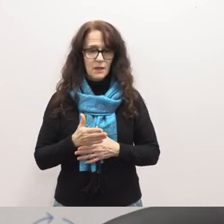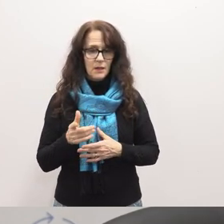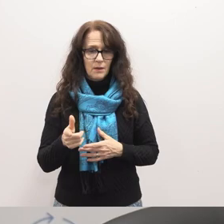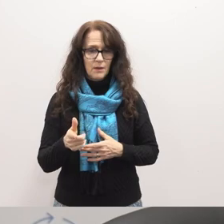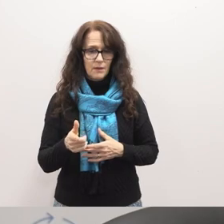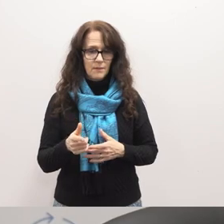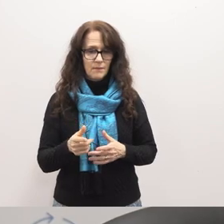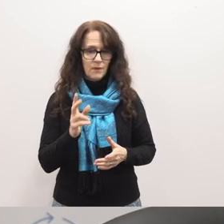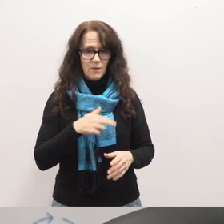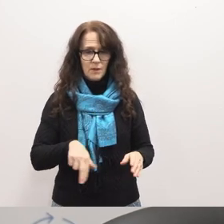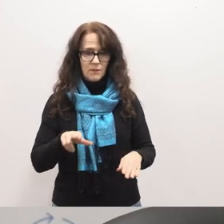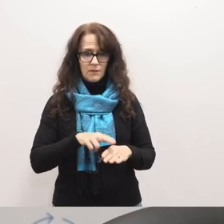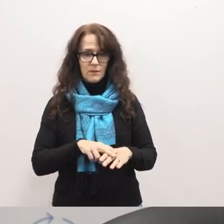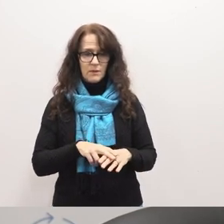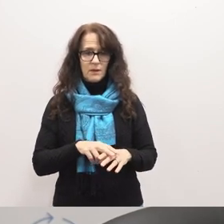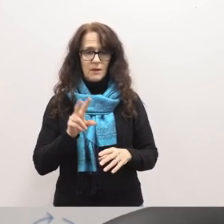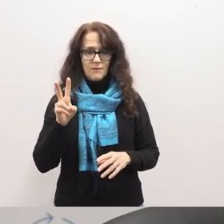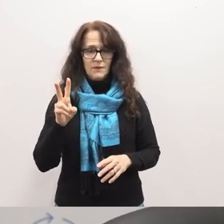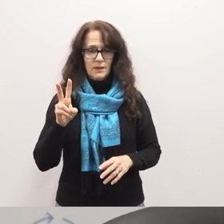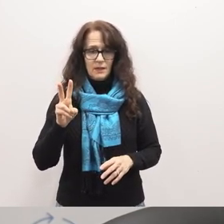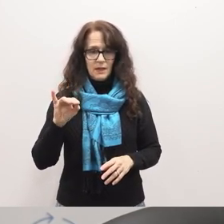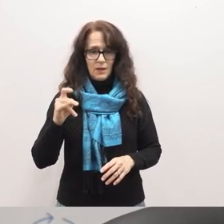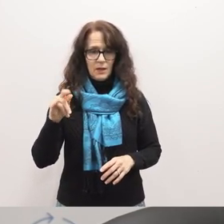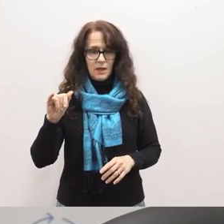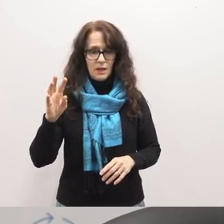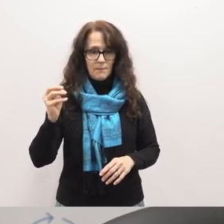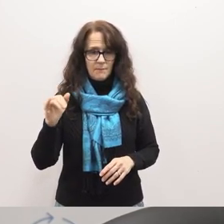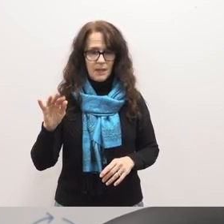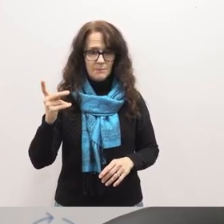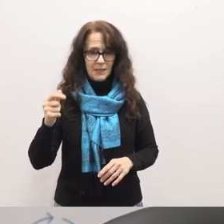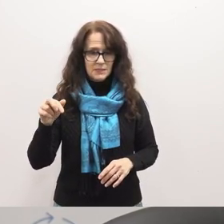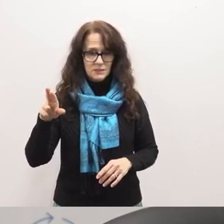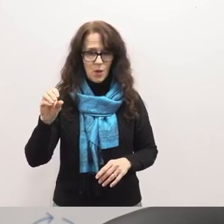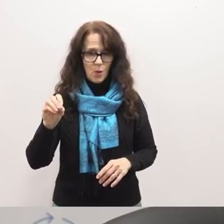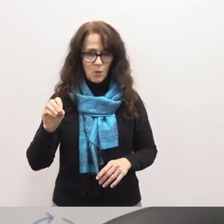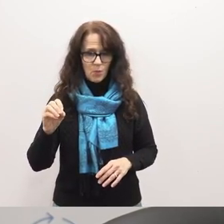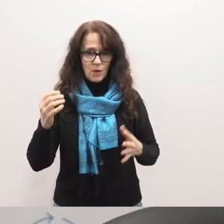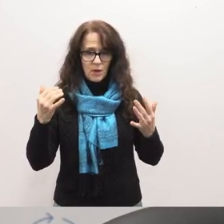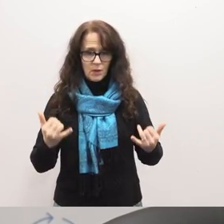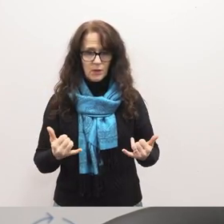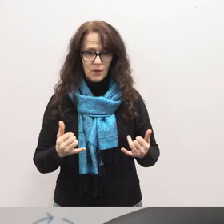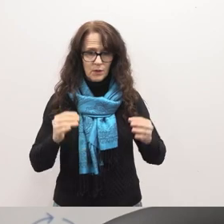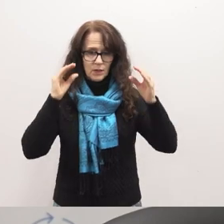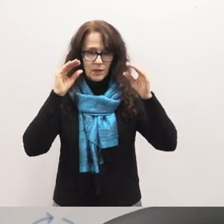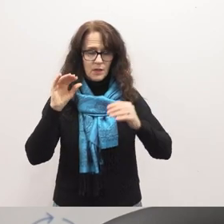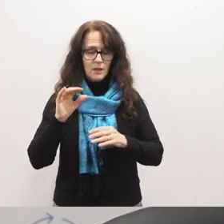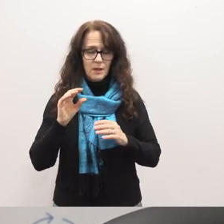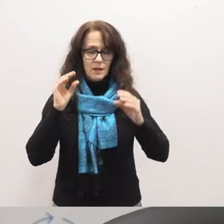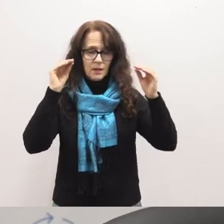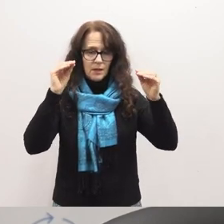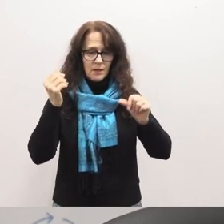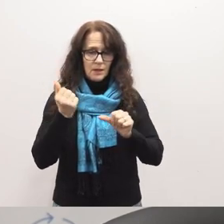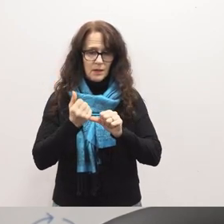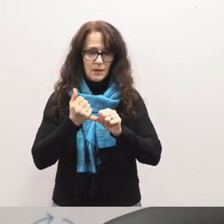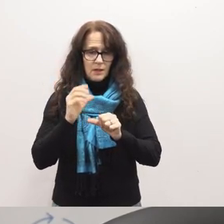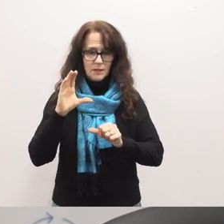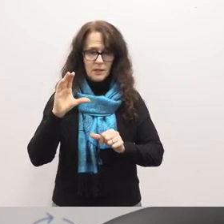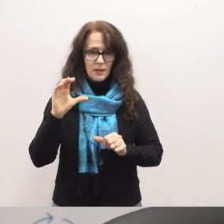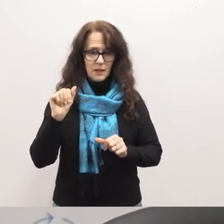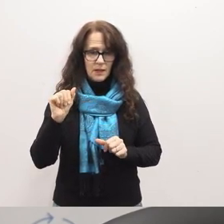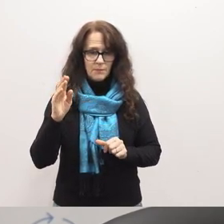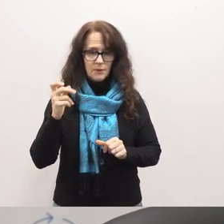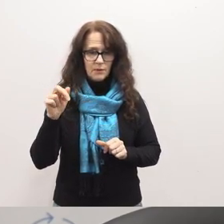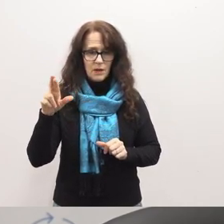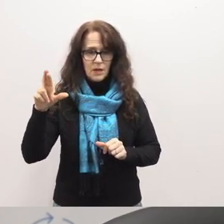So, of course, I'm talking about Viola Mae Bledsoe, who is currently an instructional aide at Cabrillo.